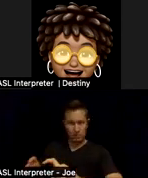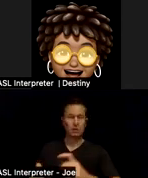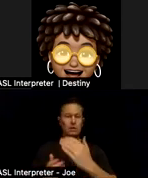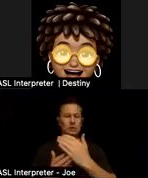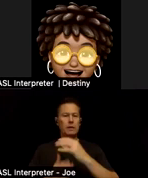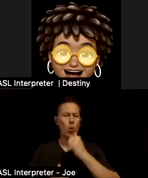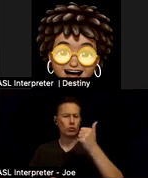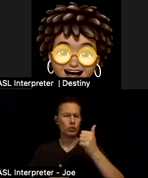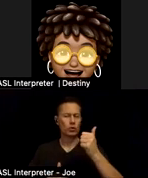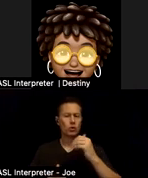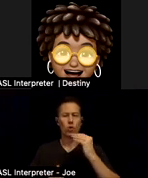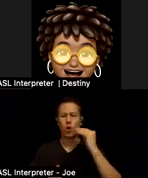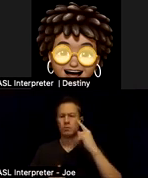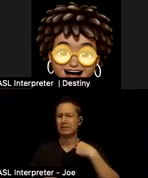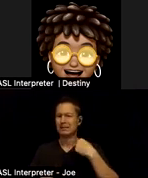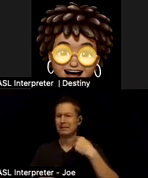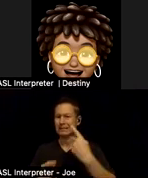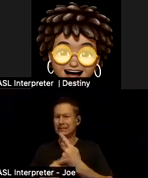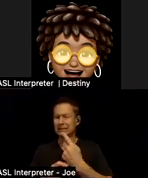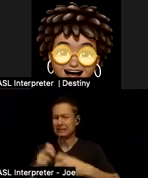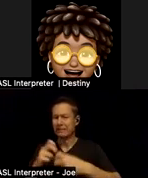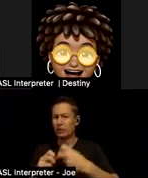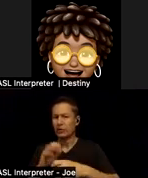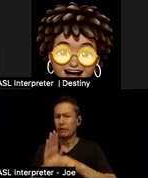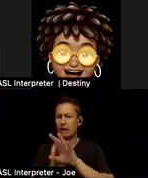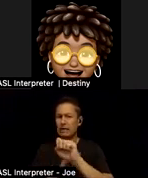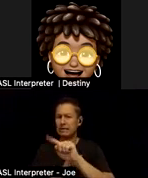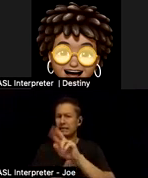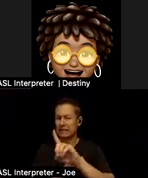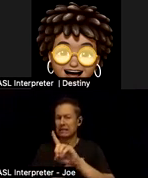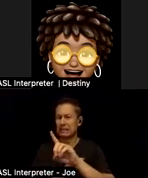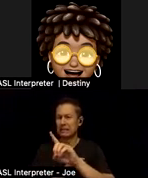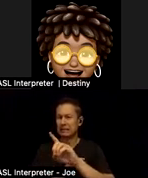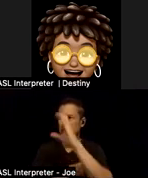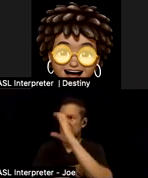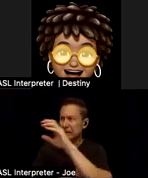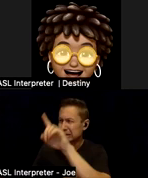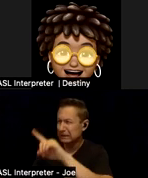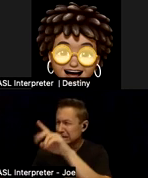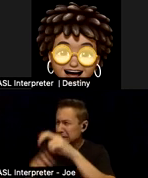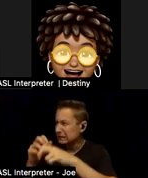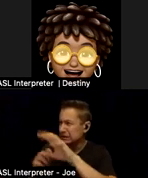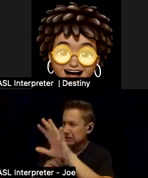And finding a stud in the house behind the wall could be difficult. So does that mean